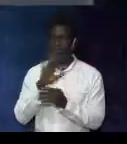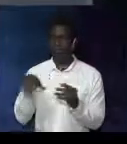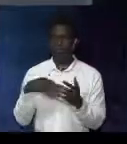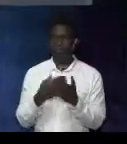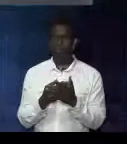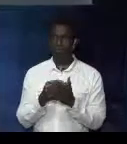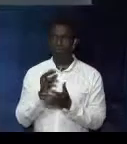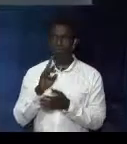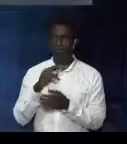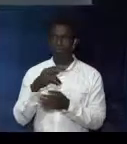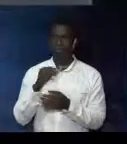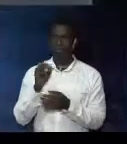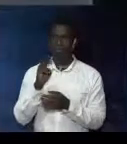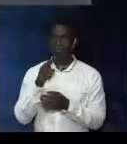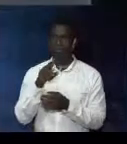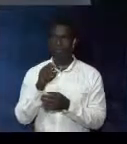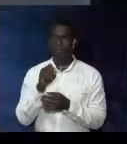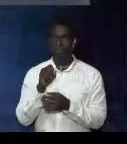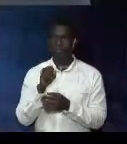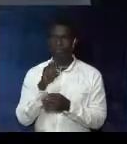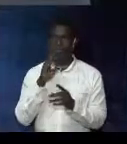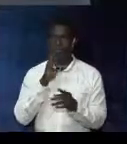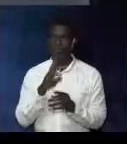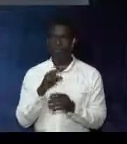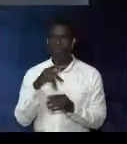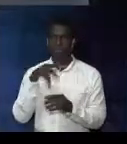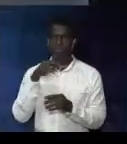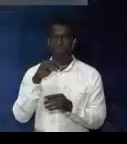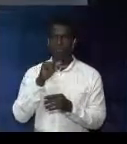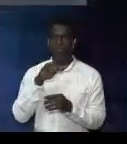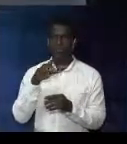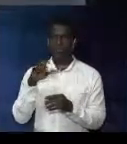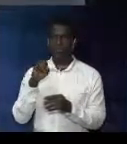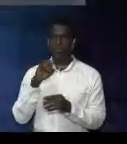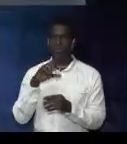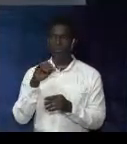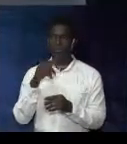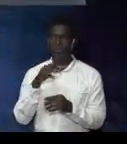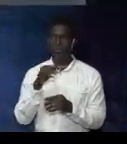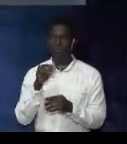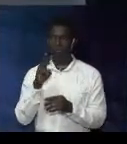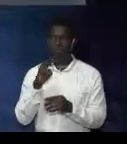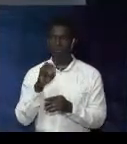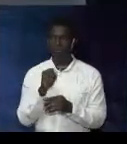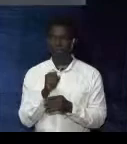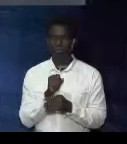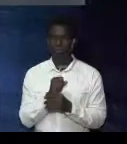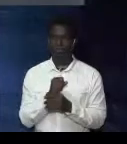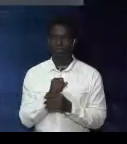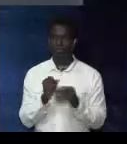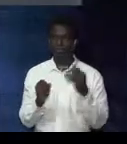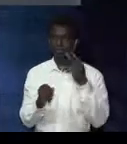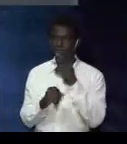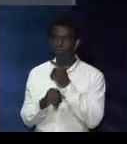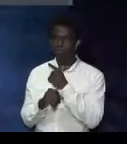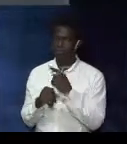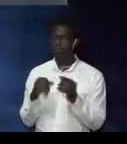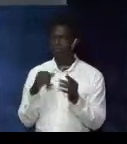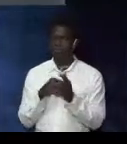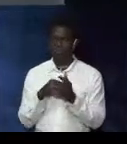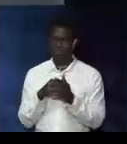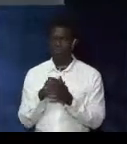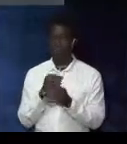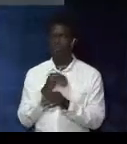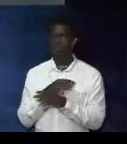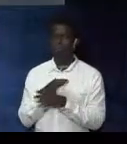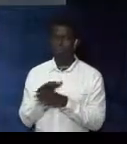Well, the correct answer is that all rhombuses are parallelograms. All parallelograms cannot be rhombuses because a parallelogram does not